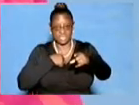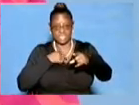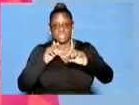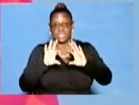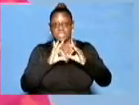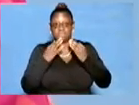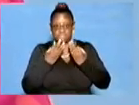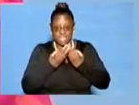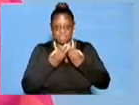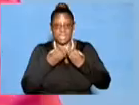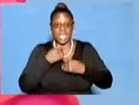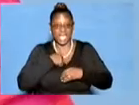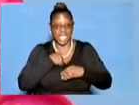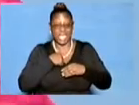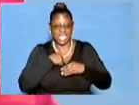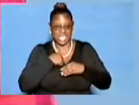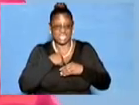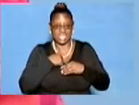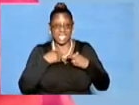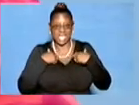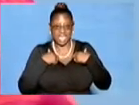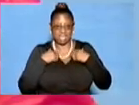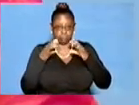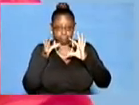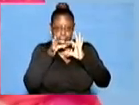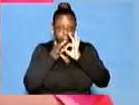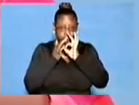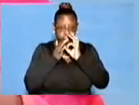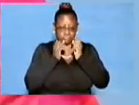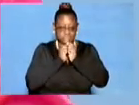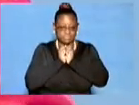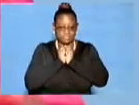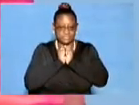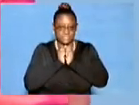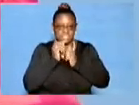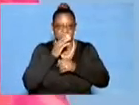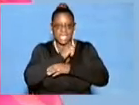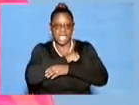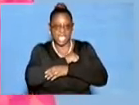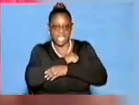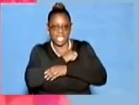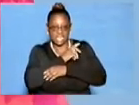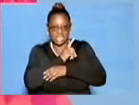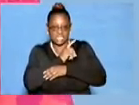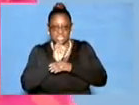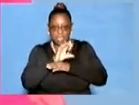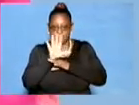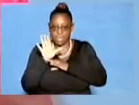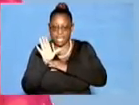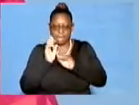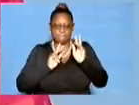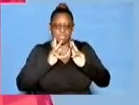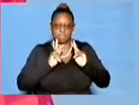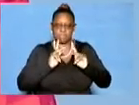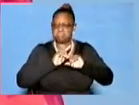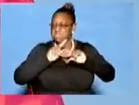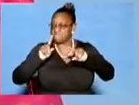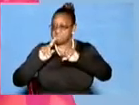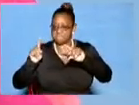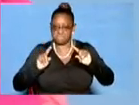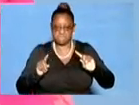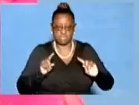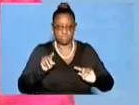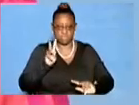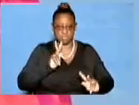family that I had attached to now. Mm-hmm. So now Mr. Adderley was able to impact people from all different walks of